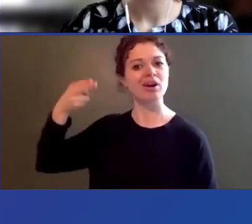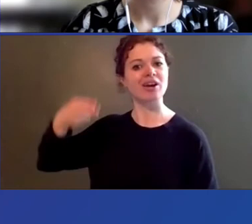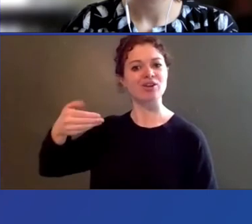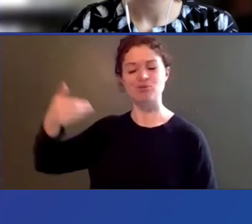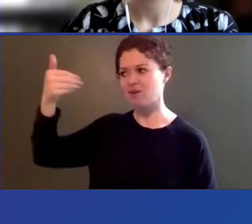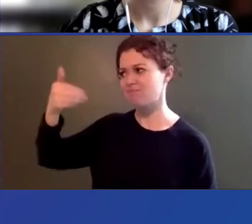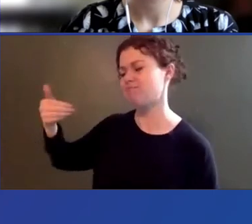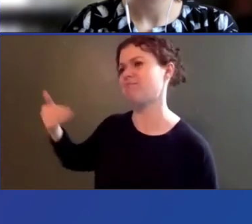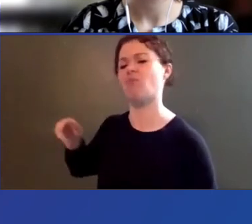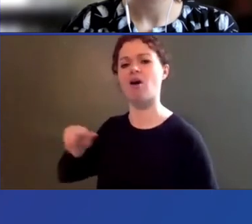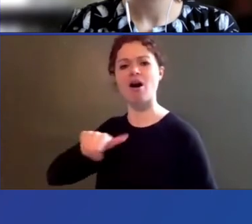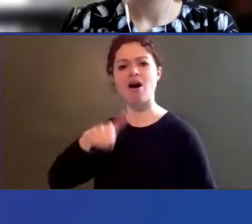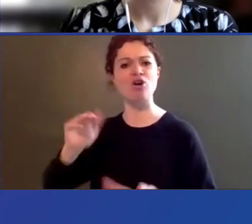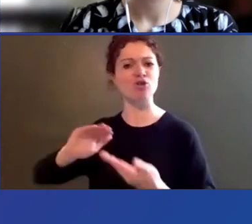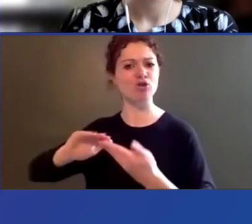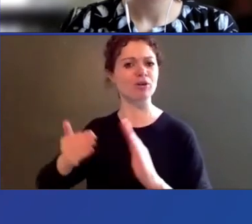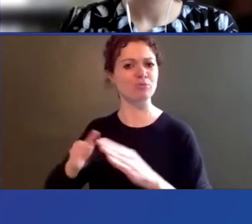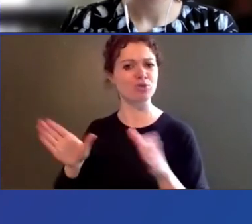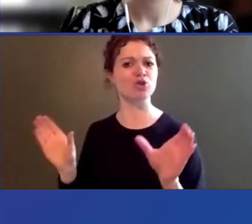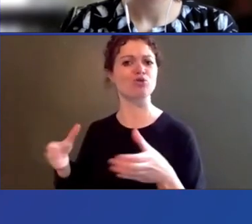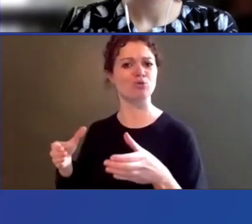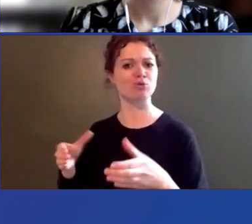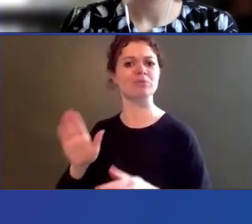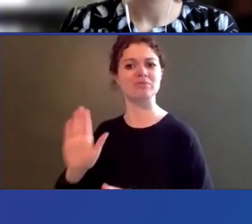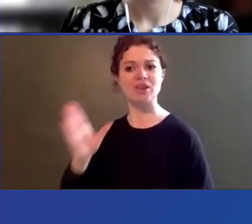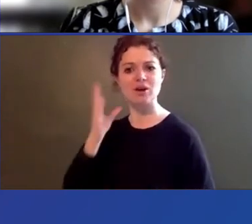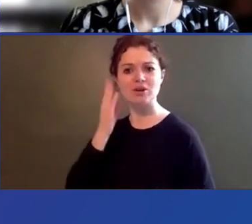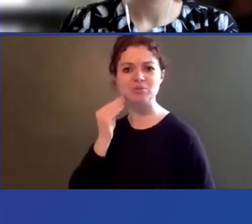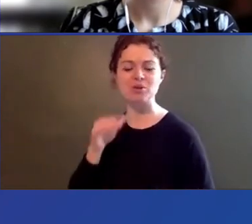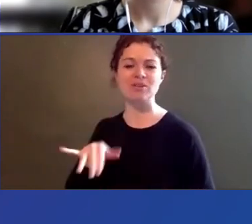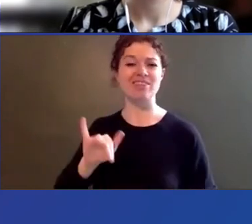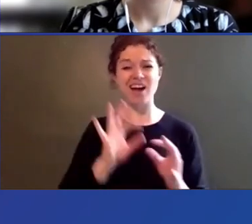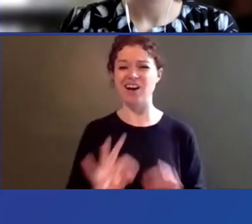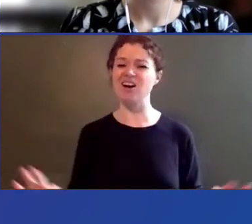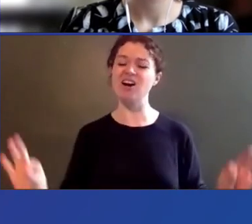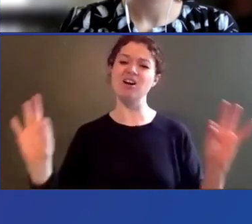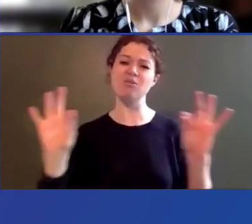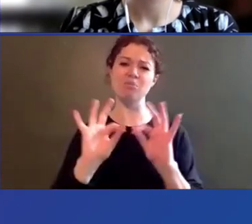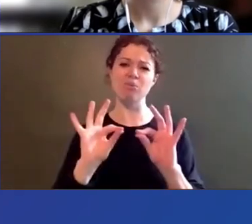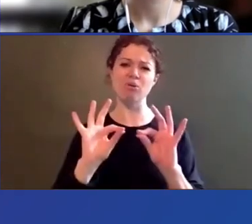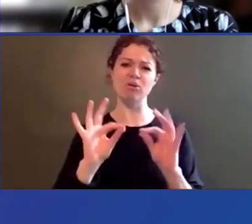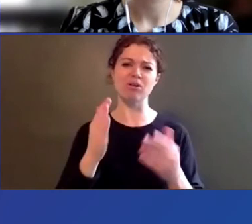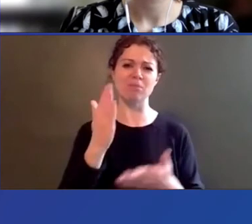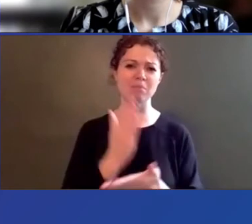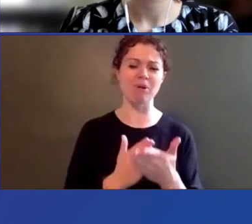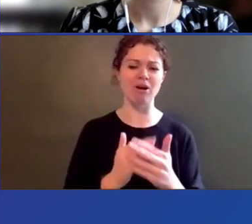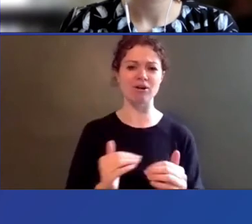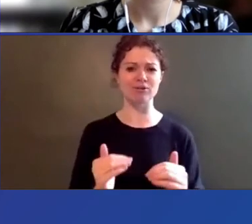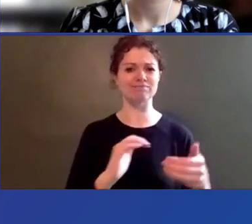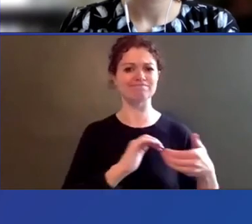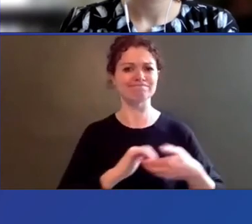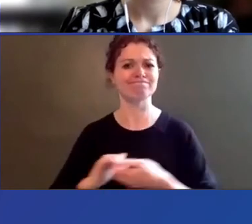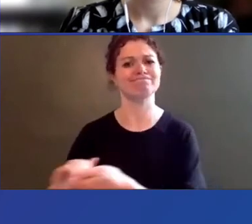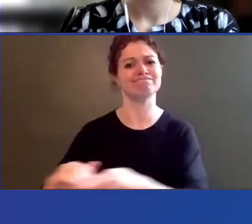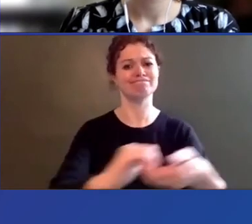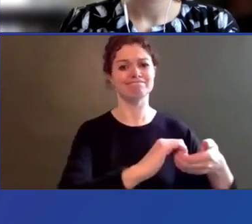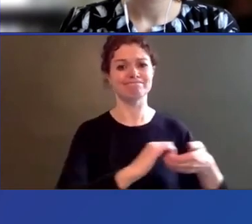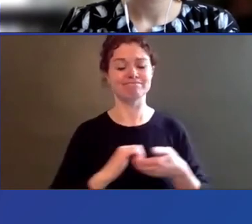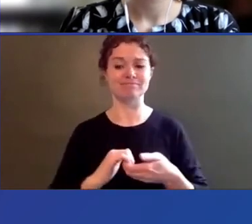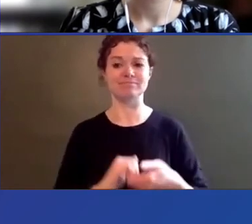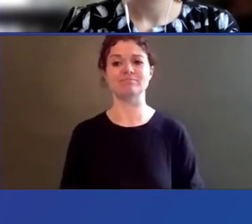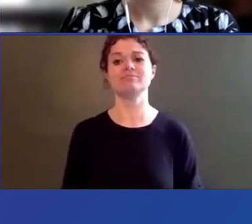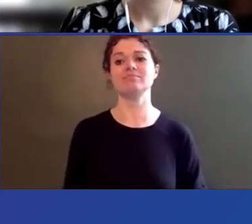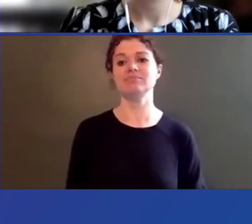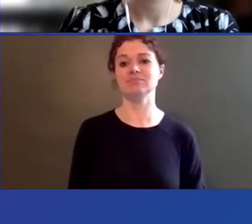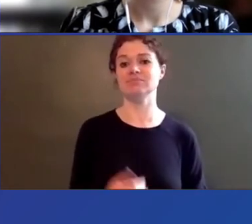is incredibly important in building solidarity in tangible ways when it comes to advocacy, whether that's, traditional marginalized